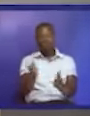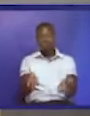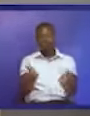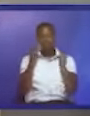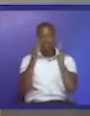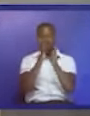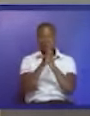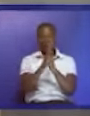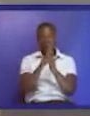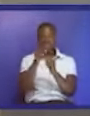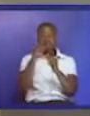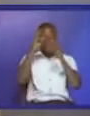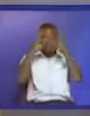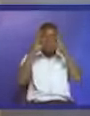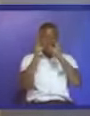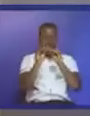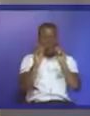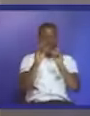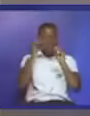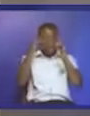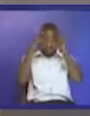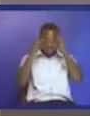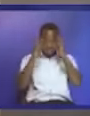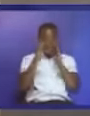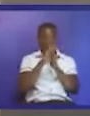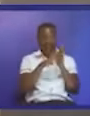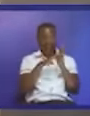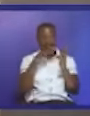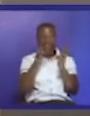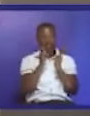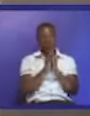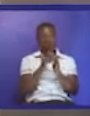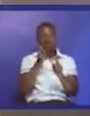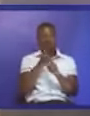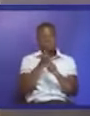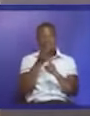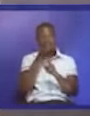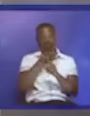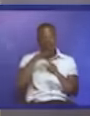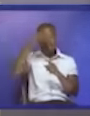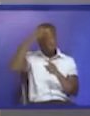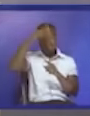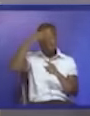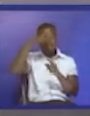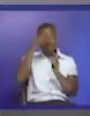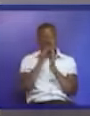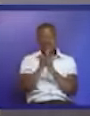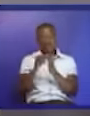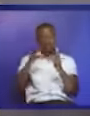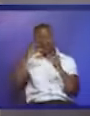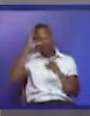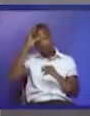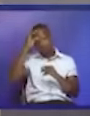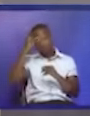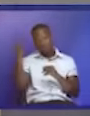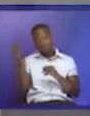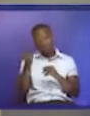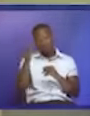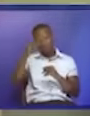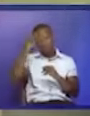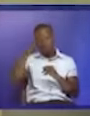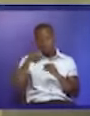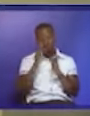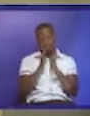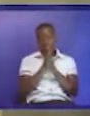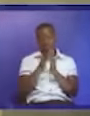be weary. For the Bible says he spake a parable to the end that men ought always to pray.